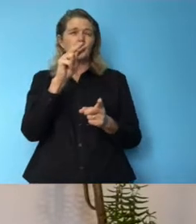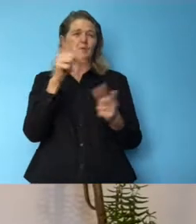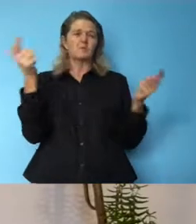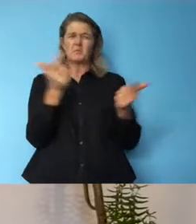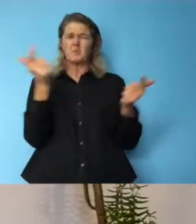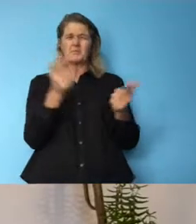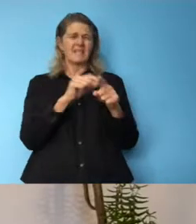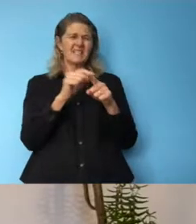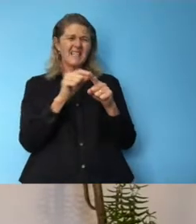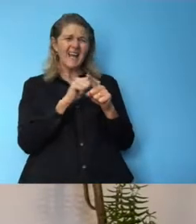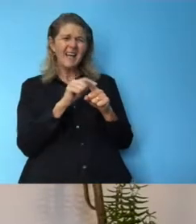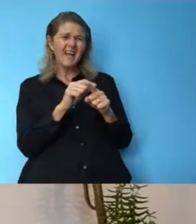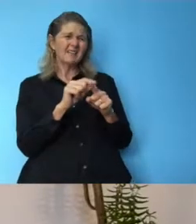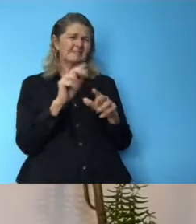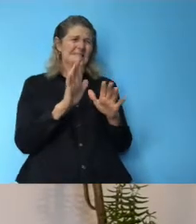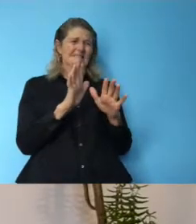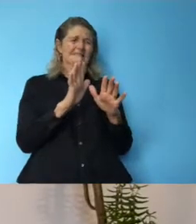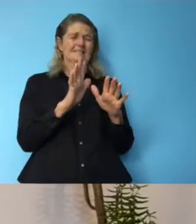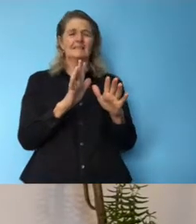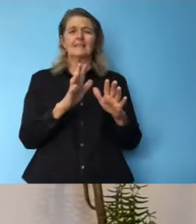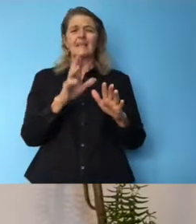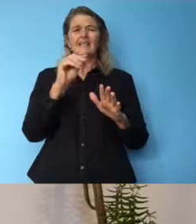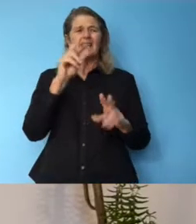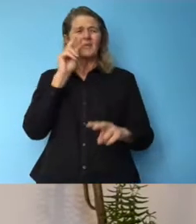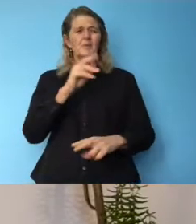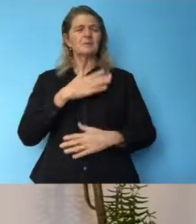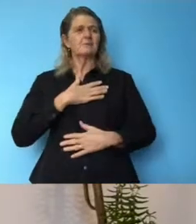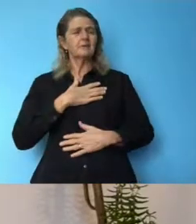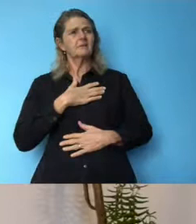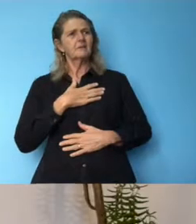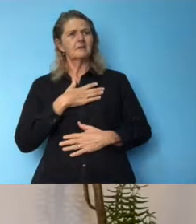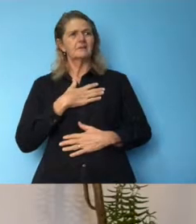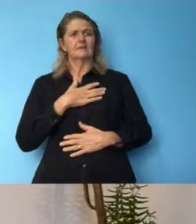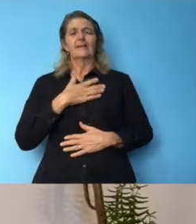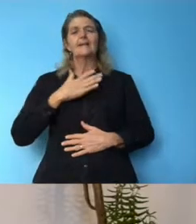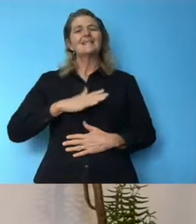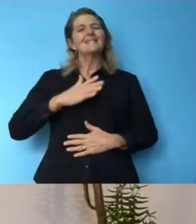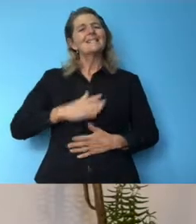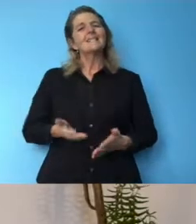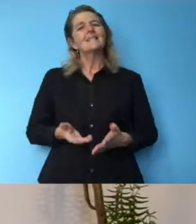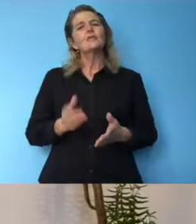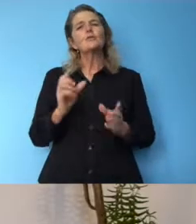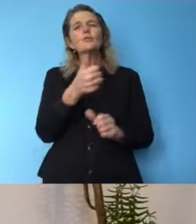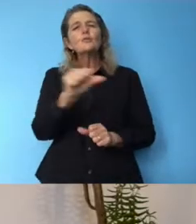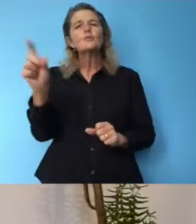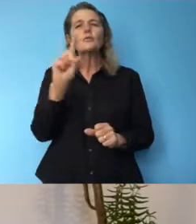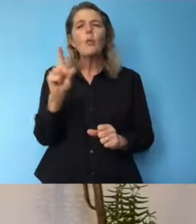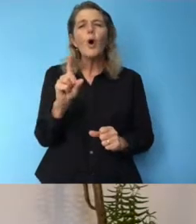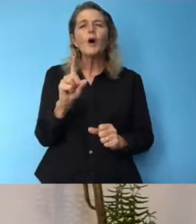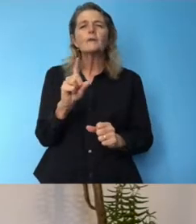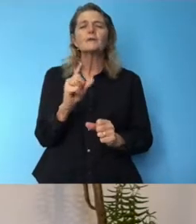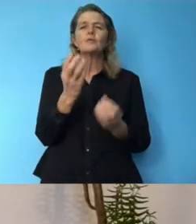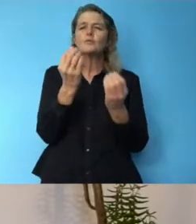intense colours, it can almost be quite full on, and sometimes it's those duller, muted colours that